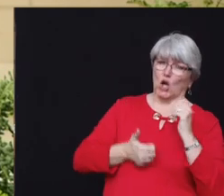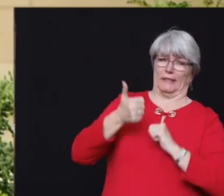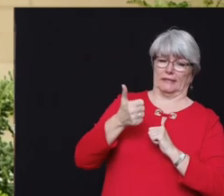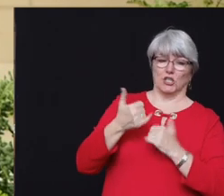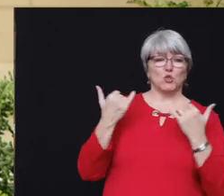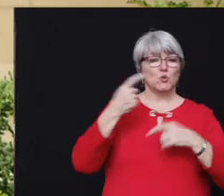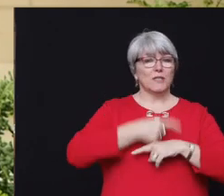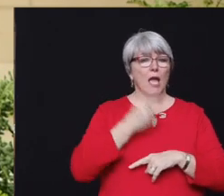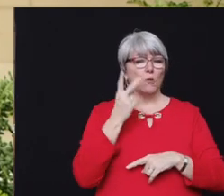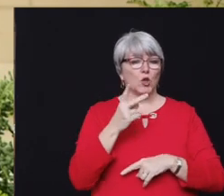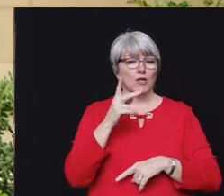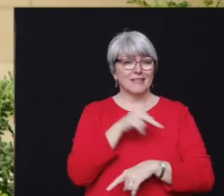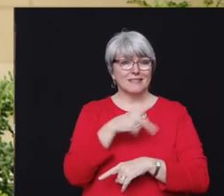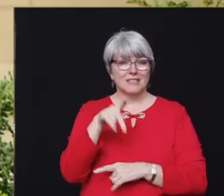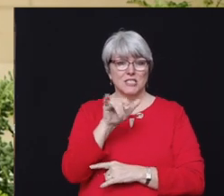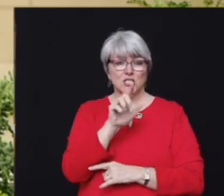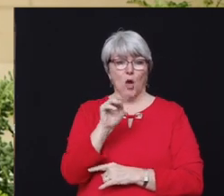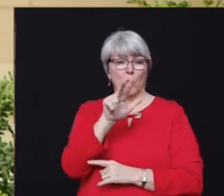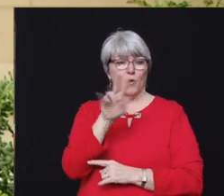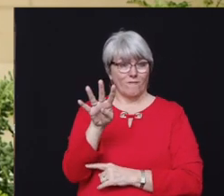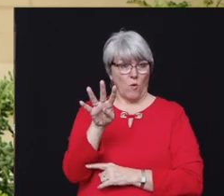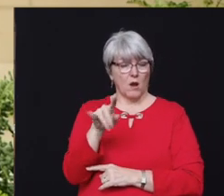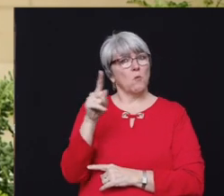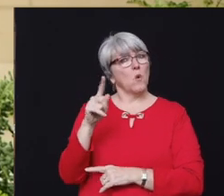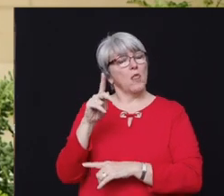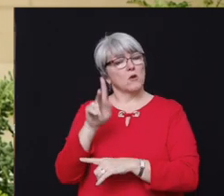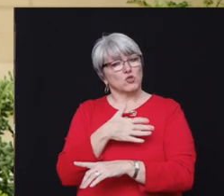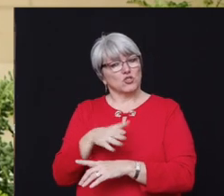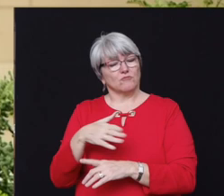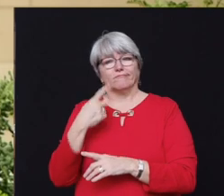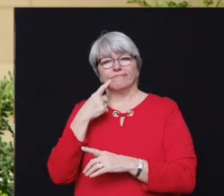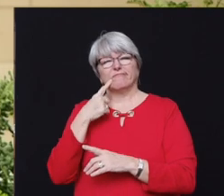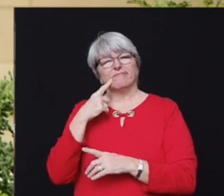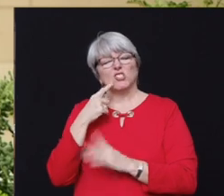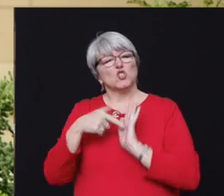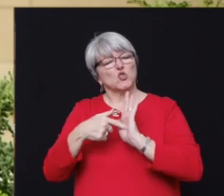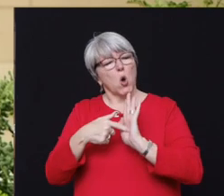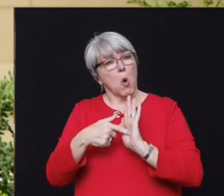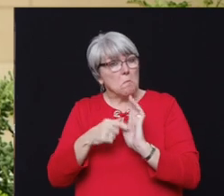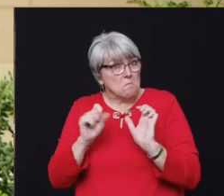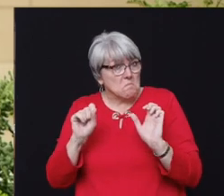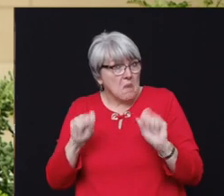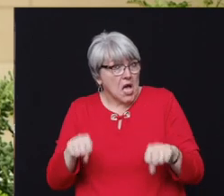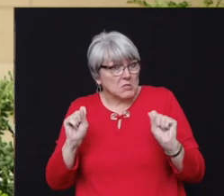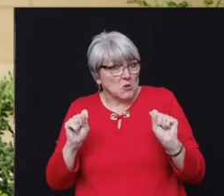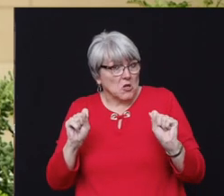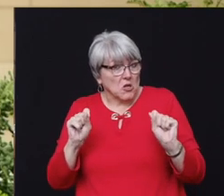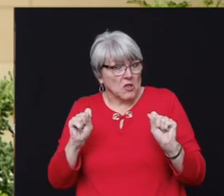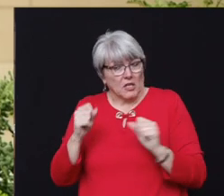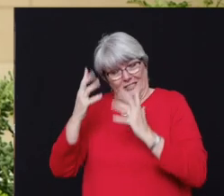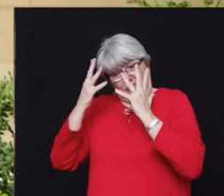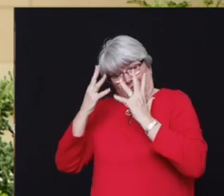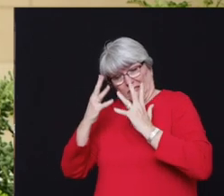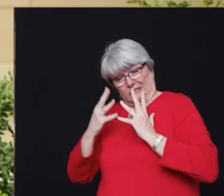we look at Psalm 34, one of those psalms that showcases what's possible on the other